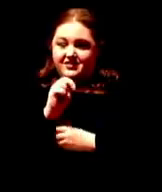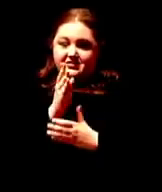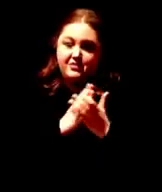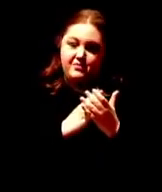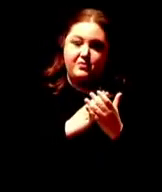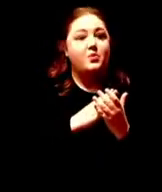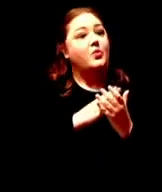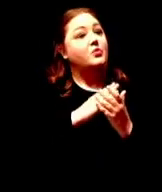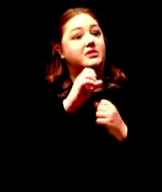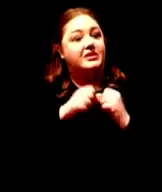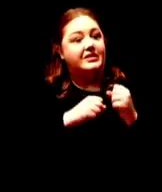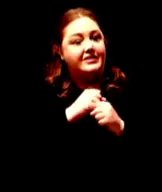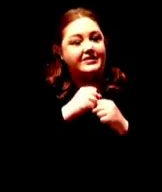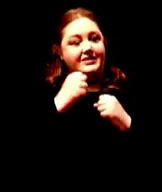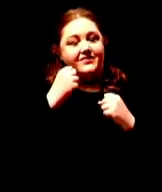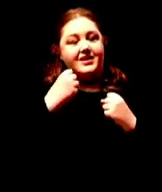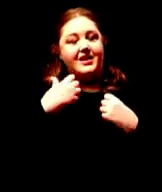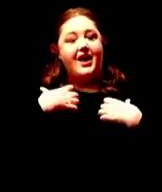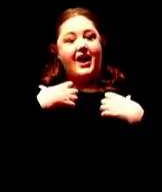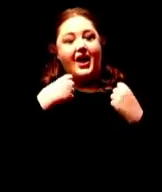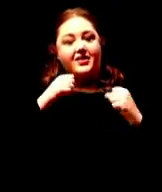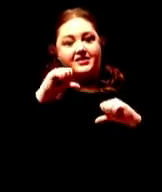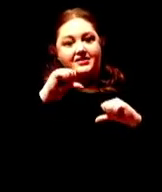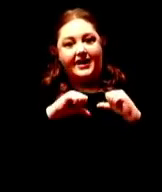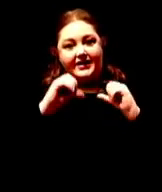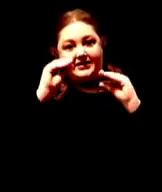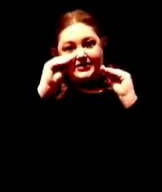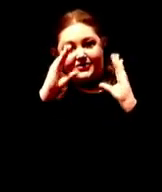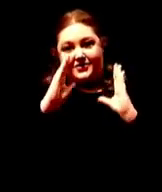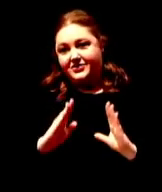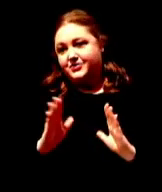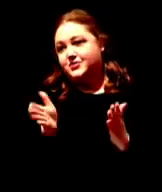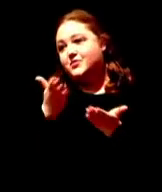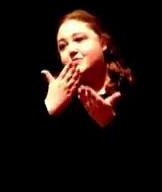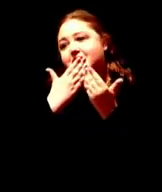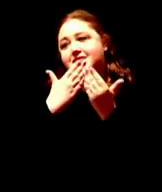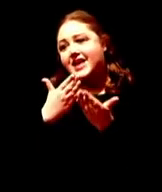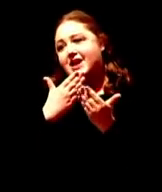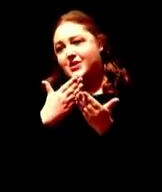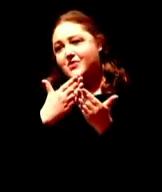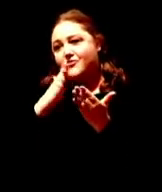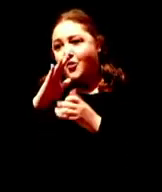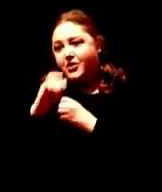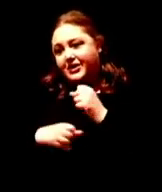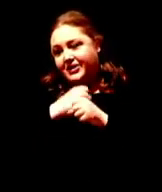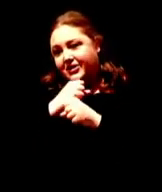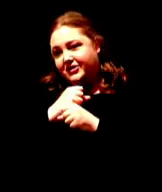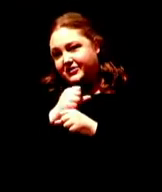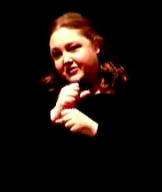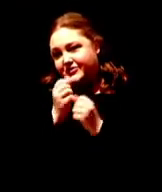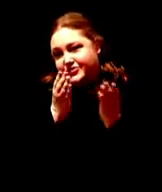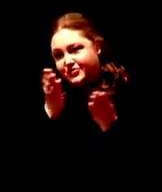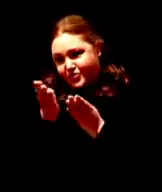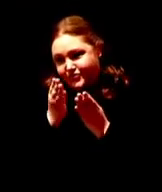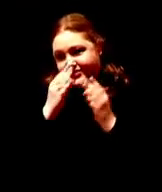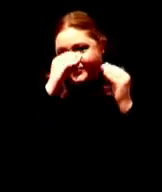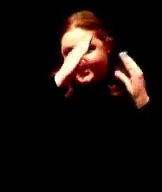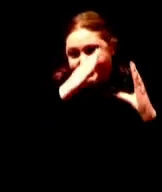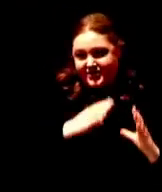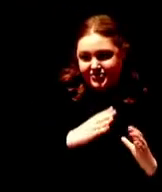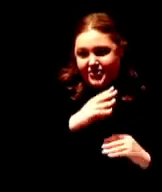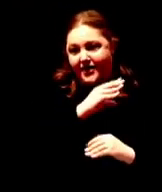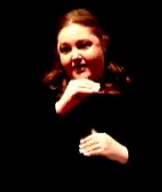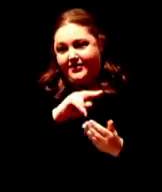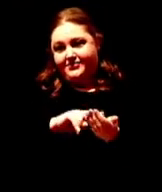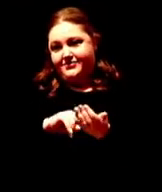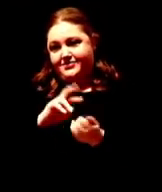our health science instructor here at South High School. So, Mrs. Hintz, thank you very much for your years of service as a teacher and also as